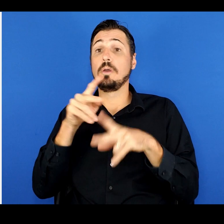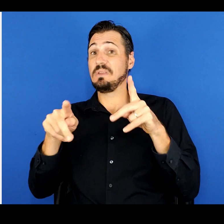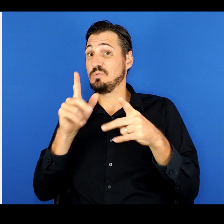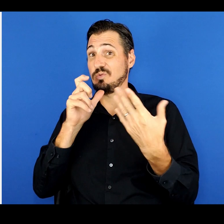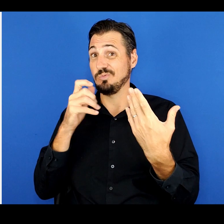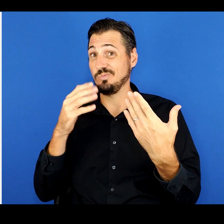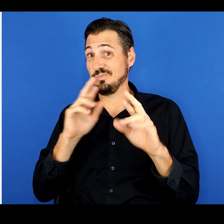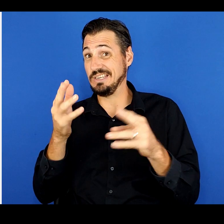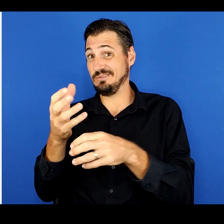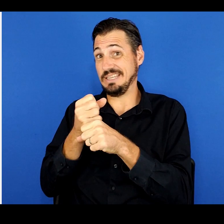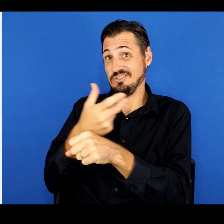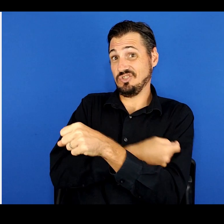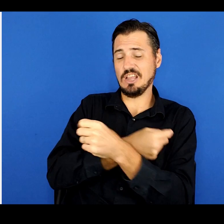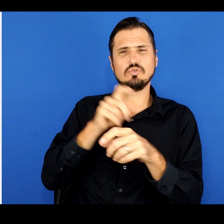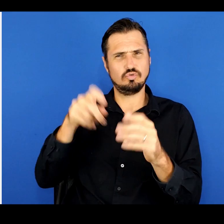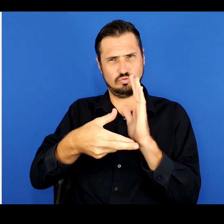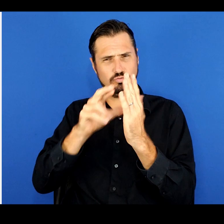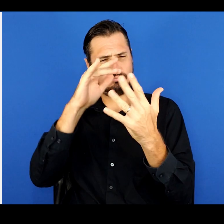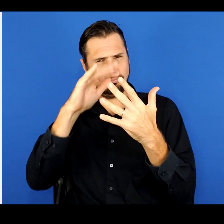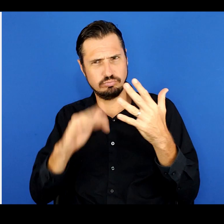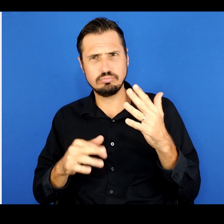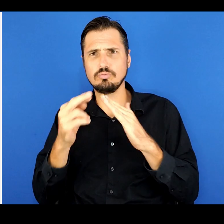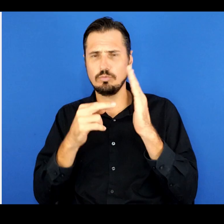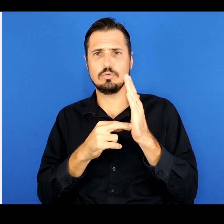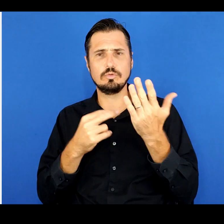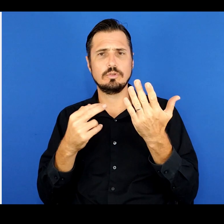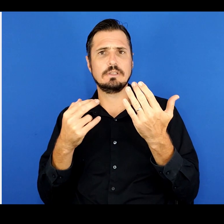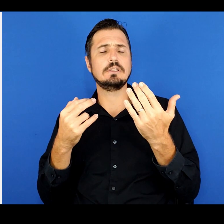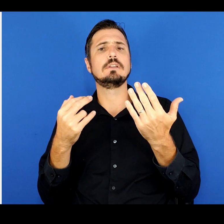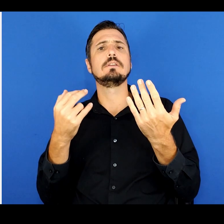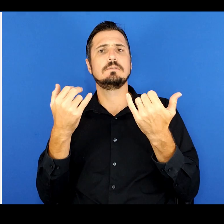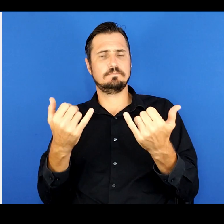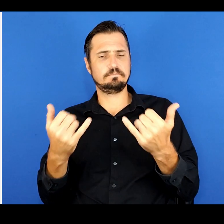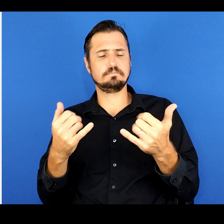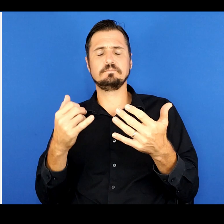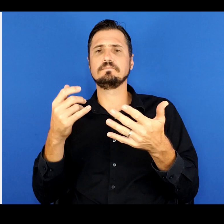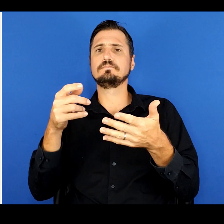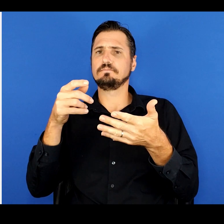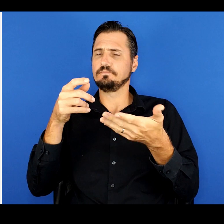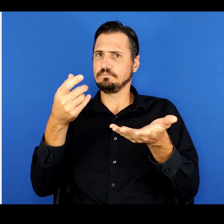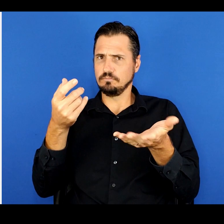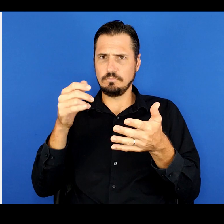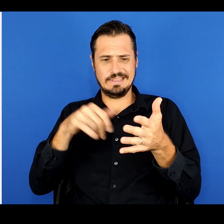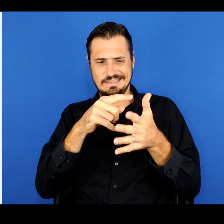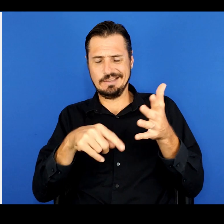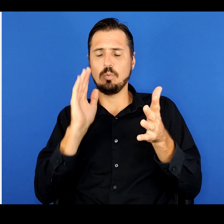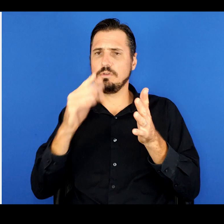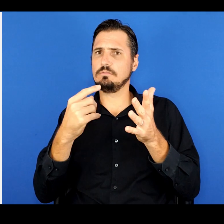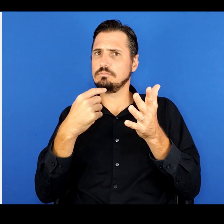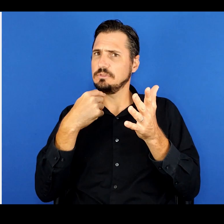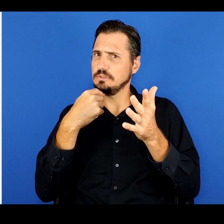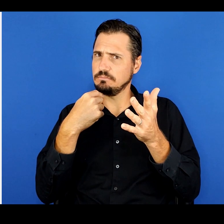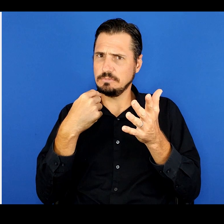fact sheets for healthcare providers and for recipients and caregivers, which have been revised to include information about the risk